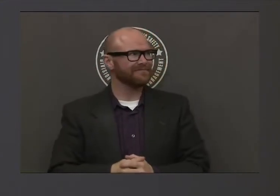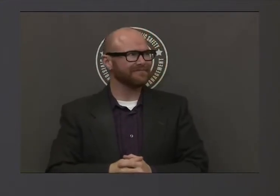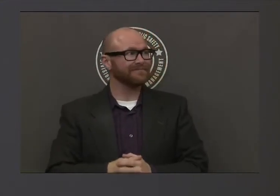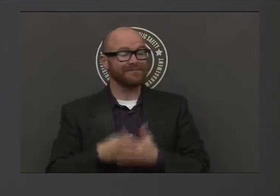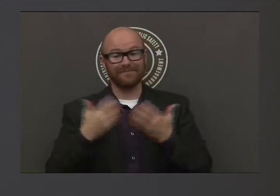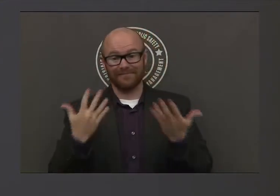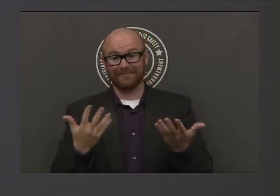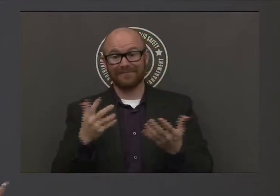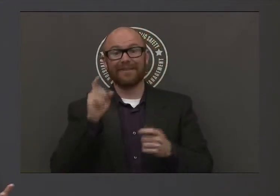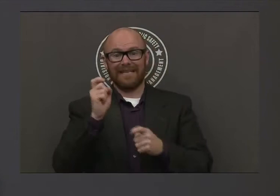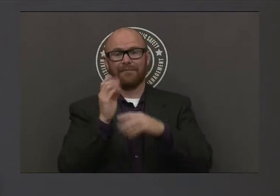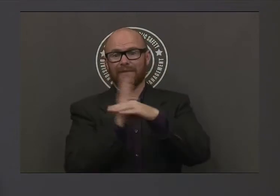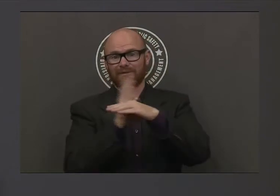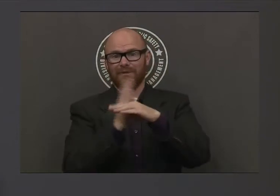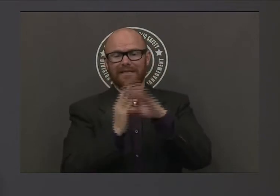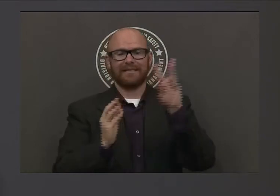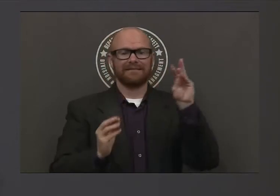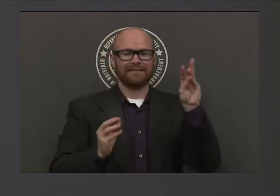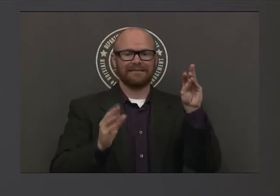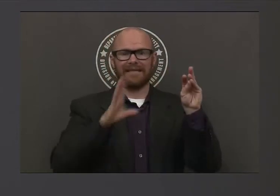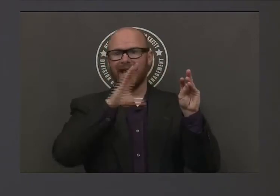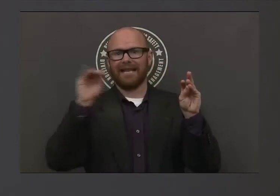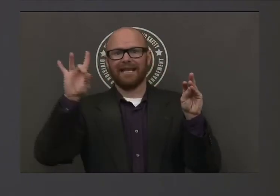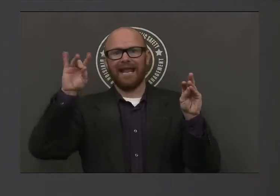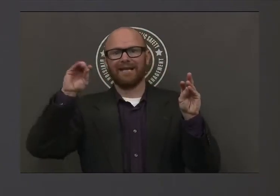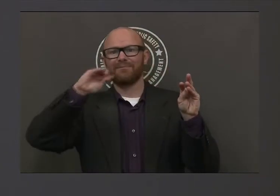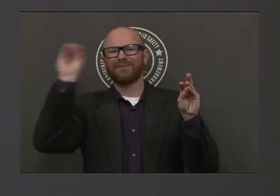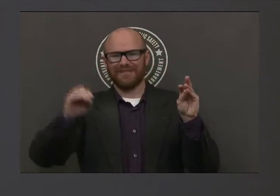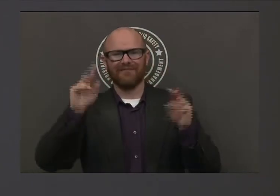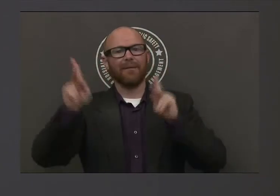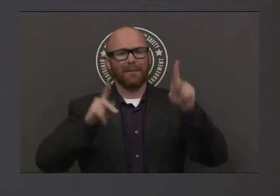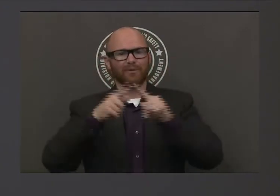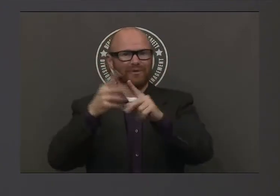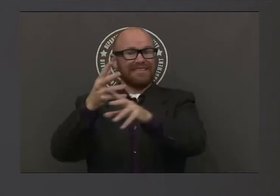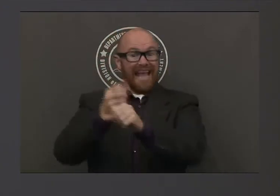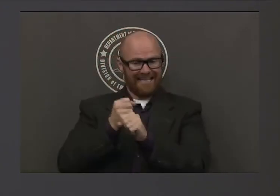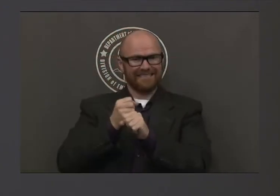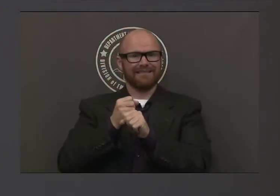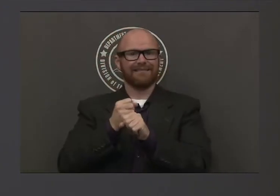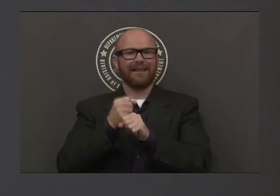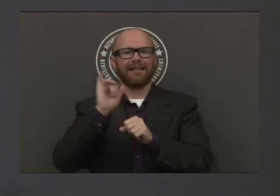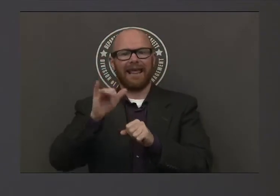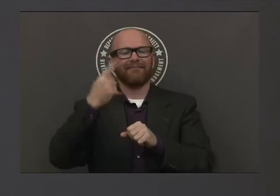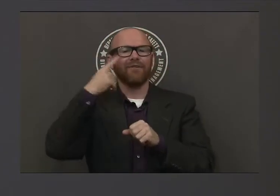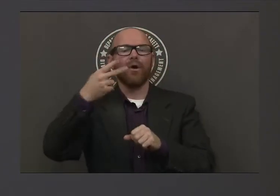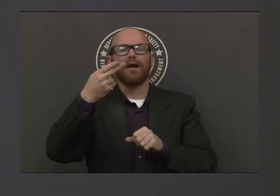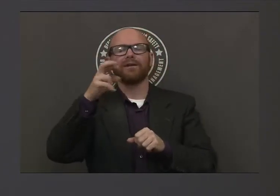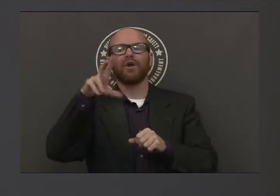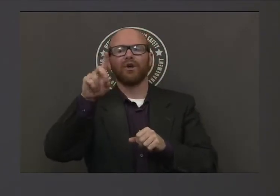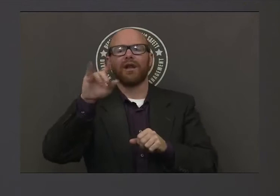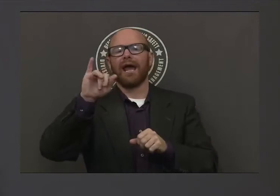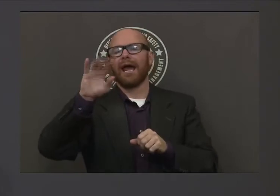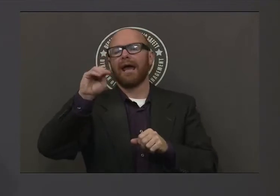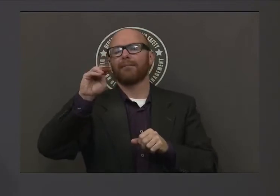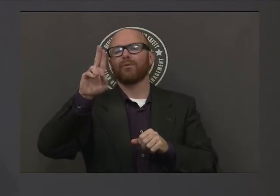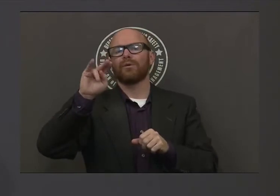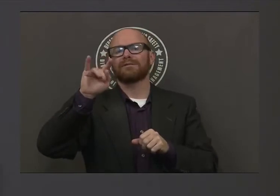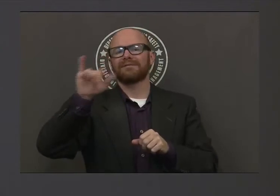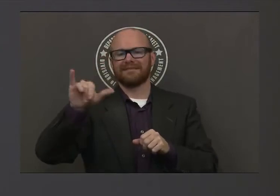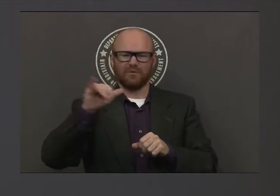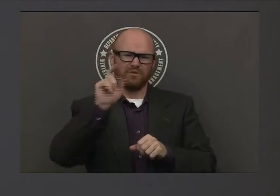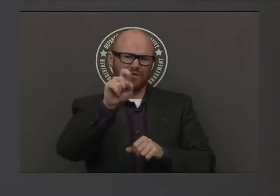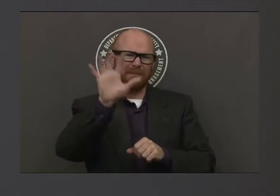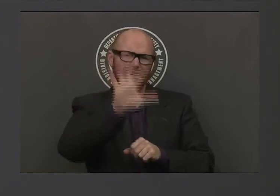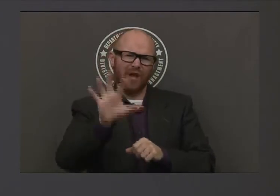So we need between 60 and 80% of Utahns to get vaccinated in order to achieve herd immunity. You're right, Governor. It does land around